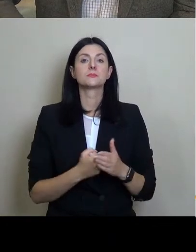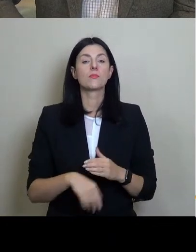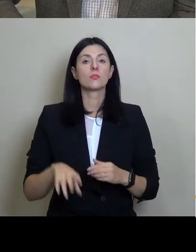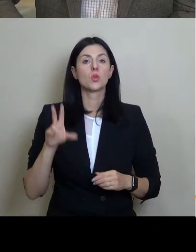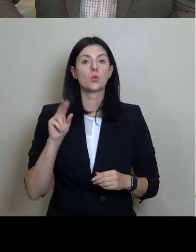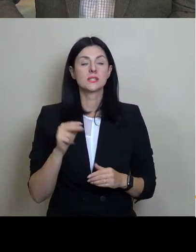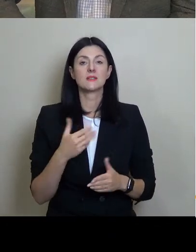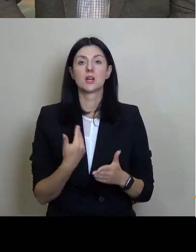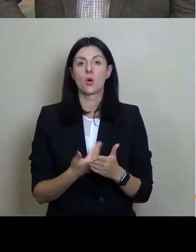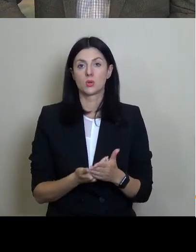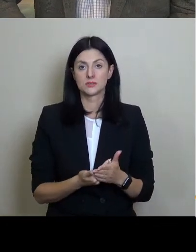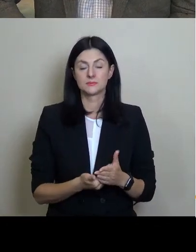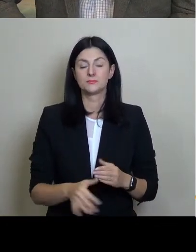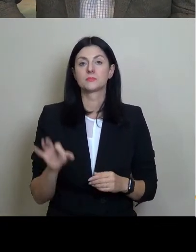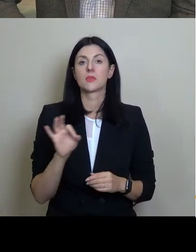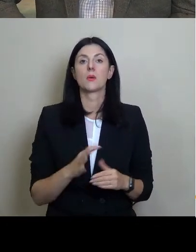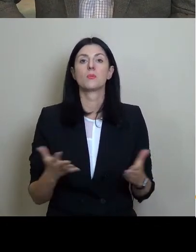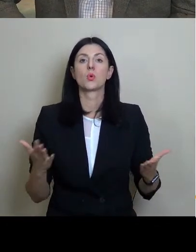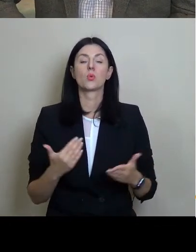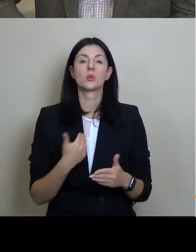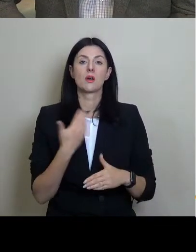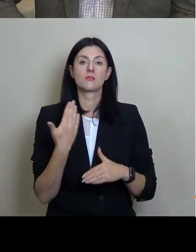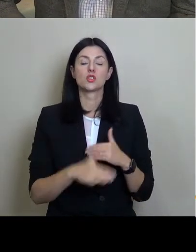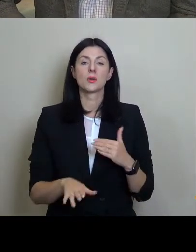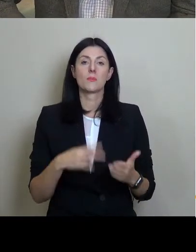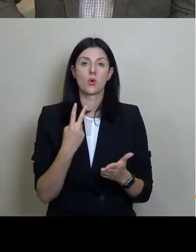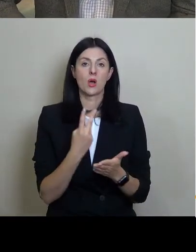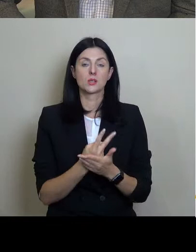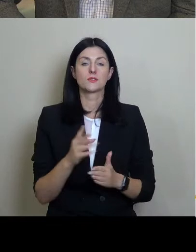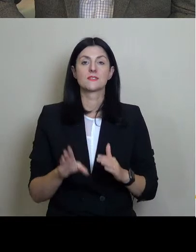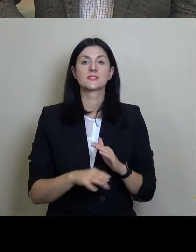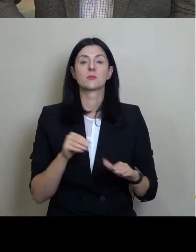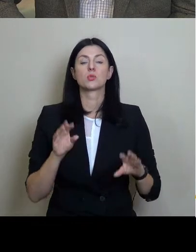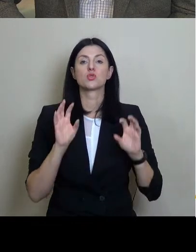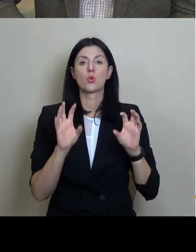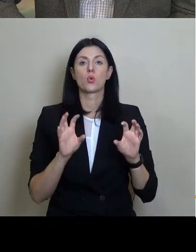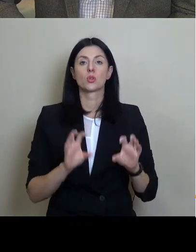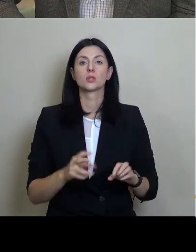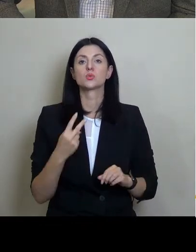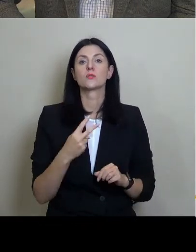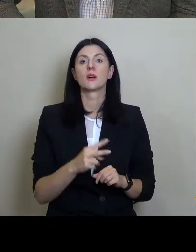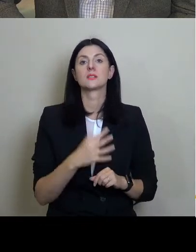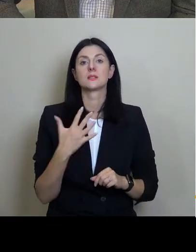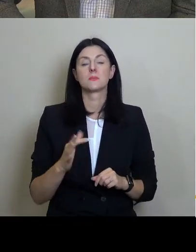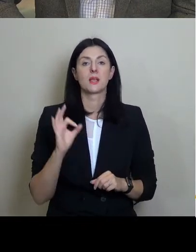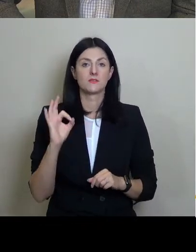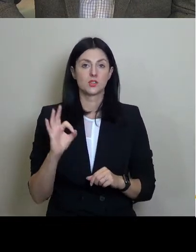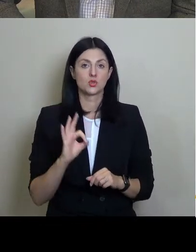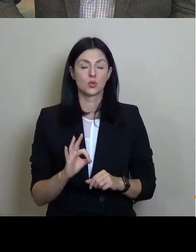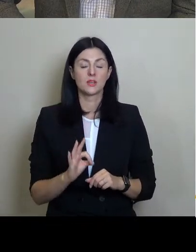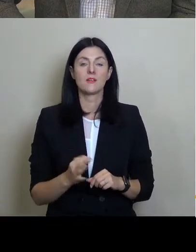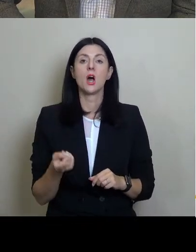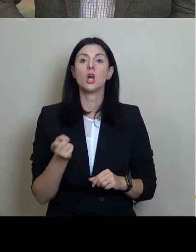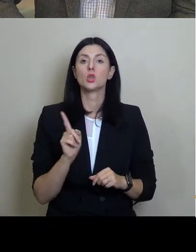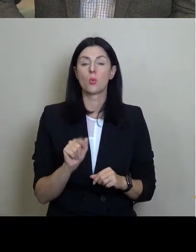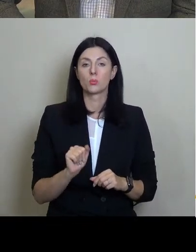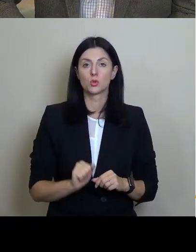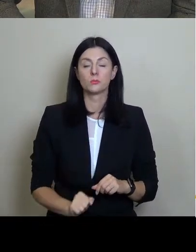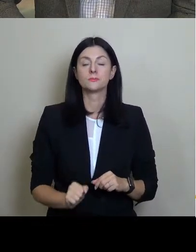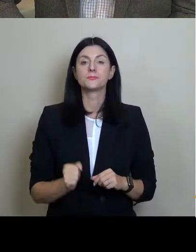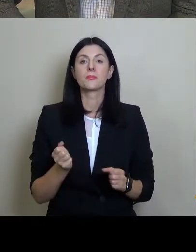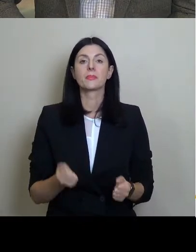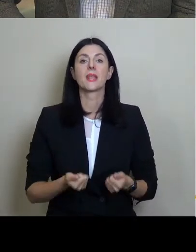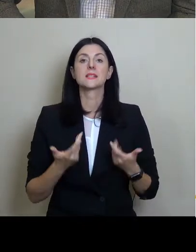to was about the number that I mentioned, 25%. So that